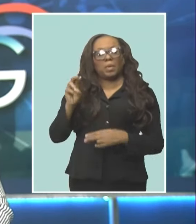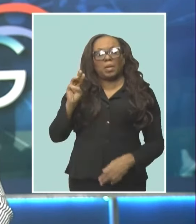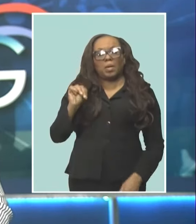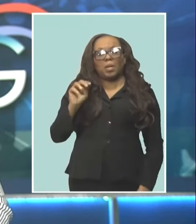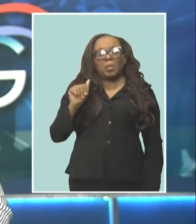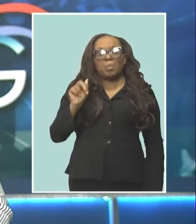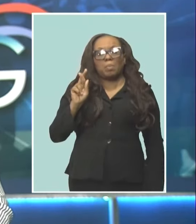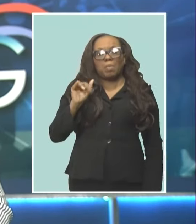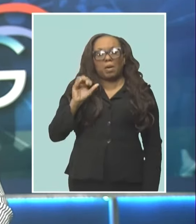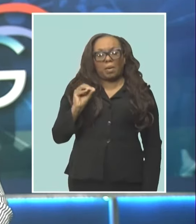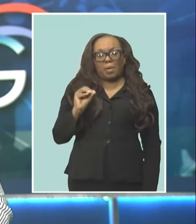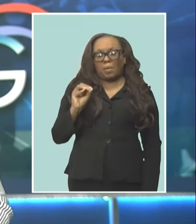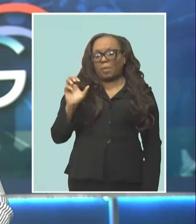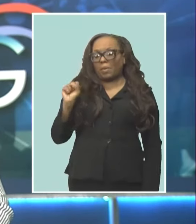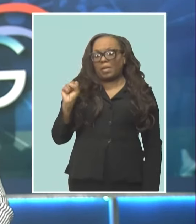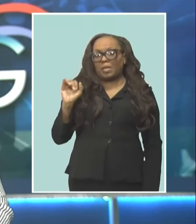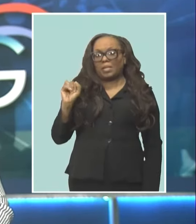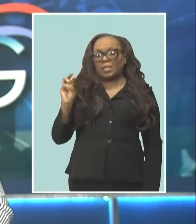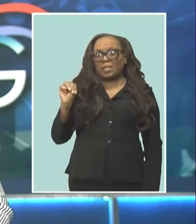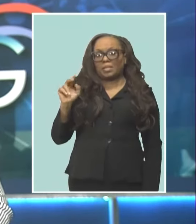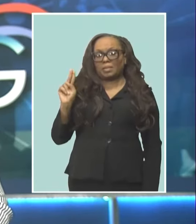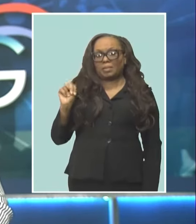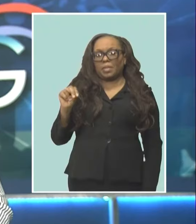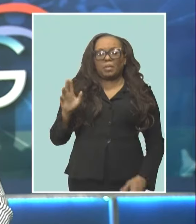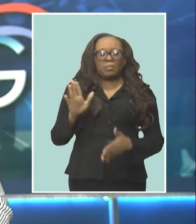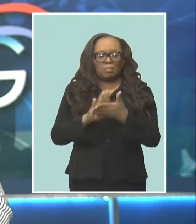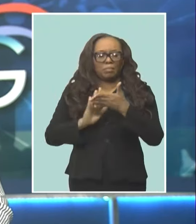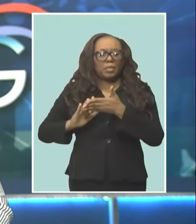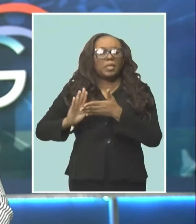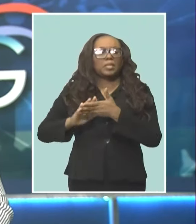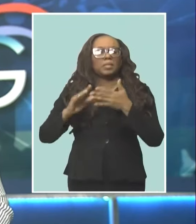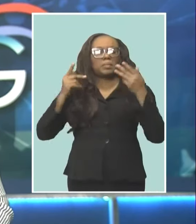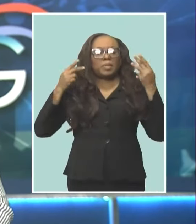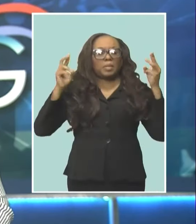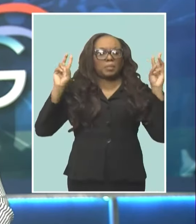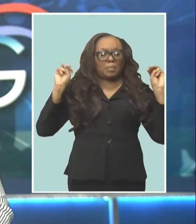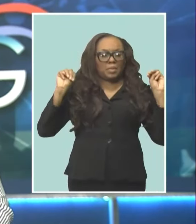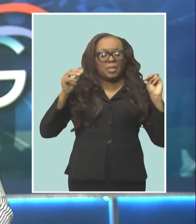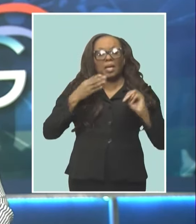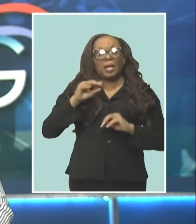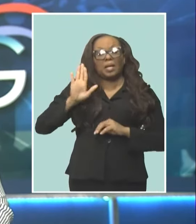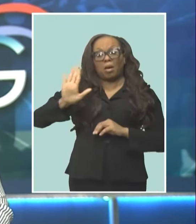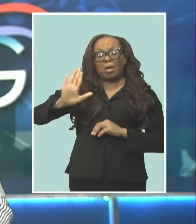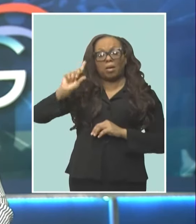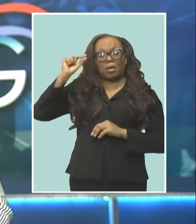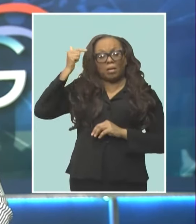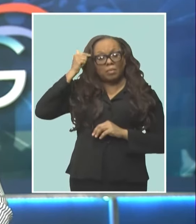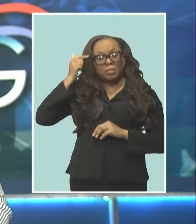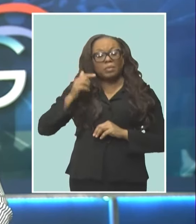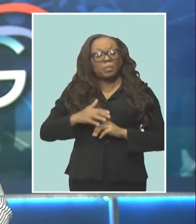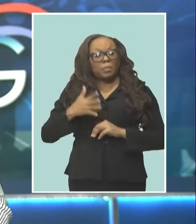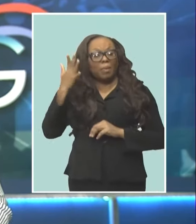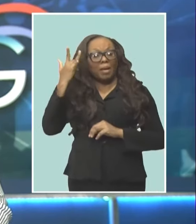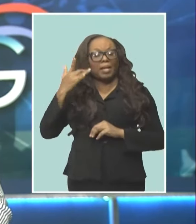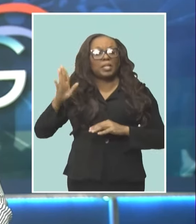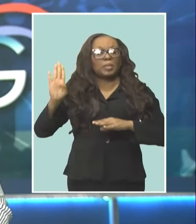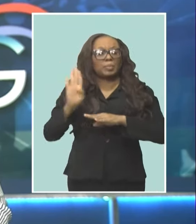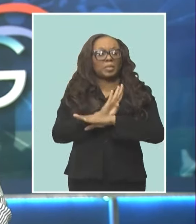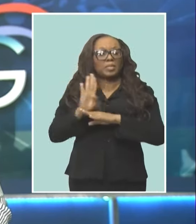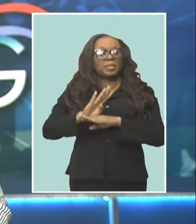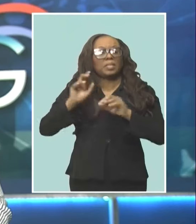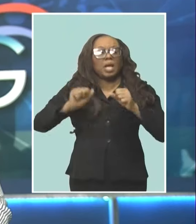Mia Amor Motley administration for its leadership in fostering a climate where businesses can thrive and investments can